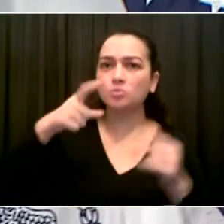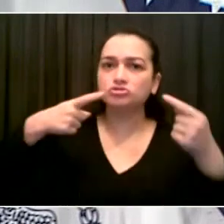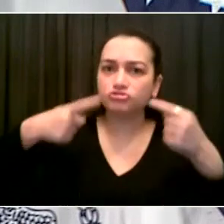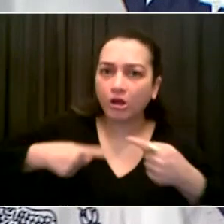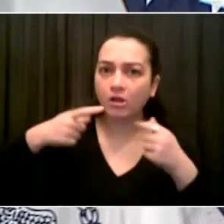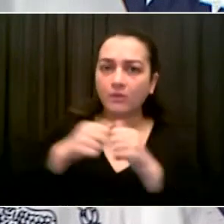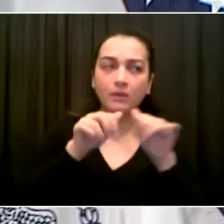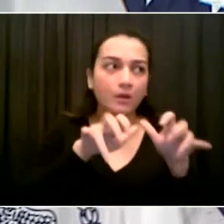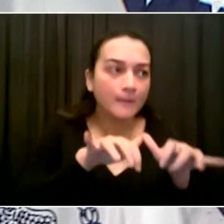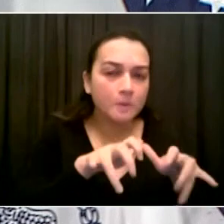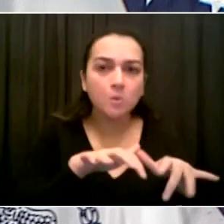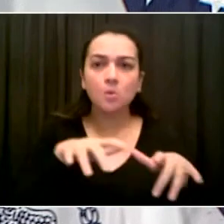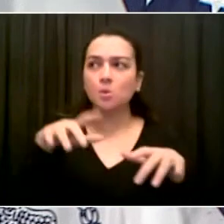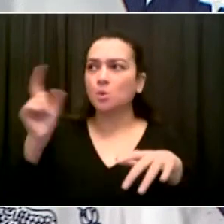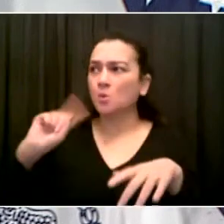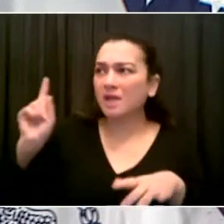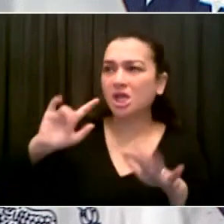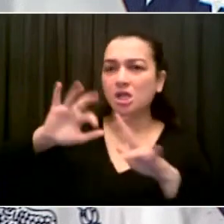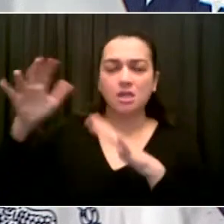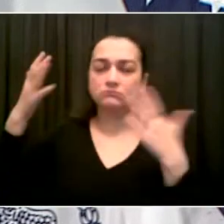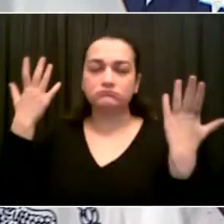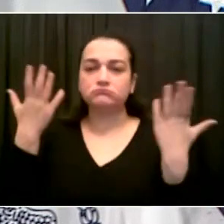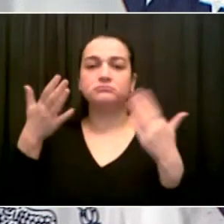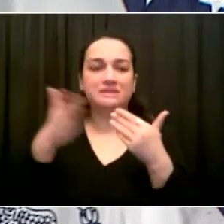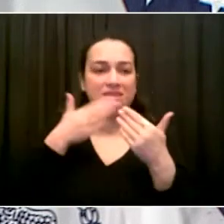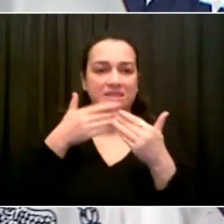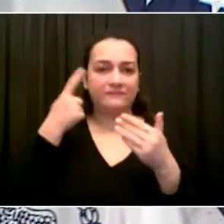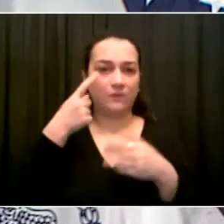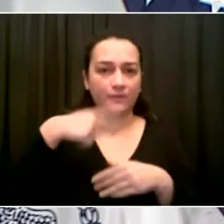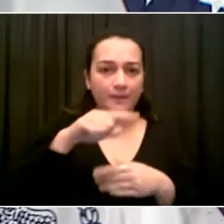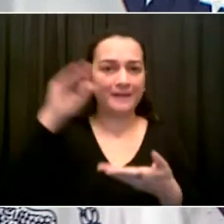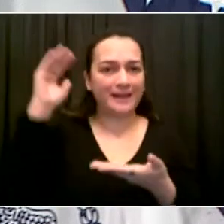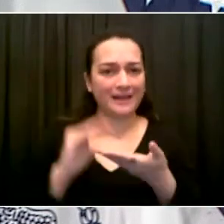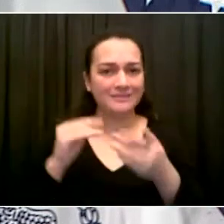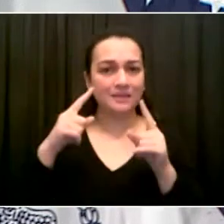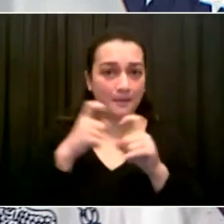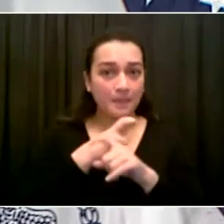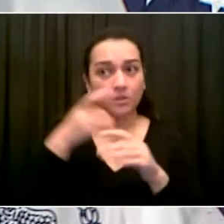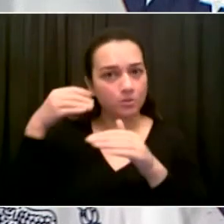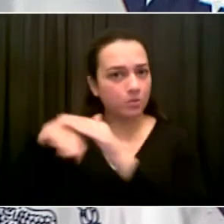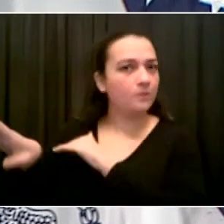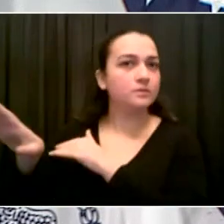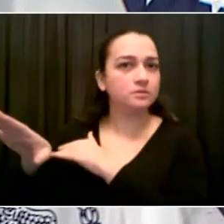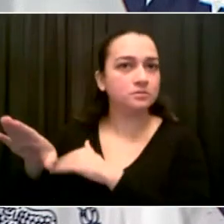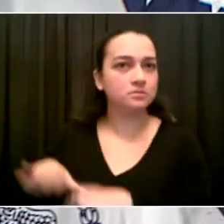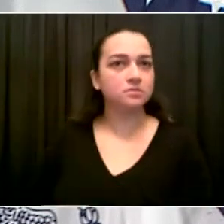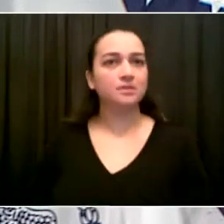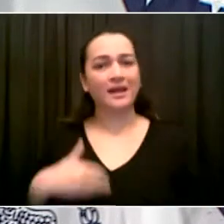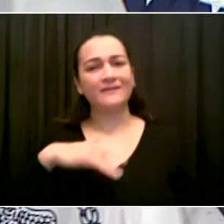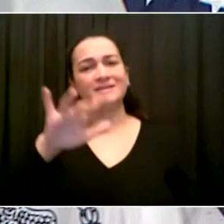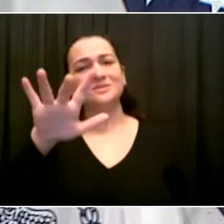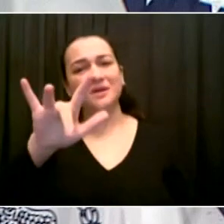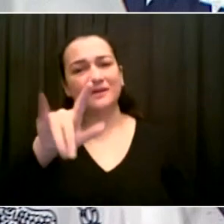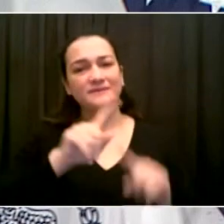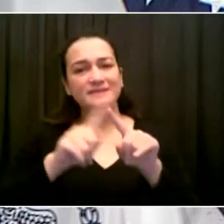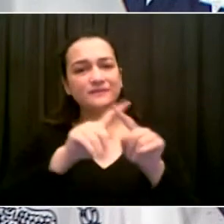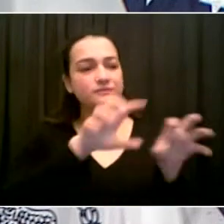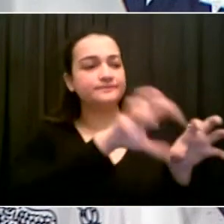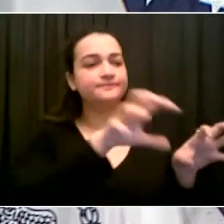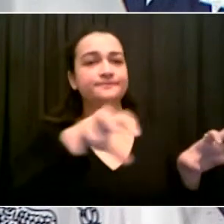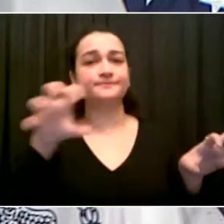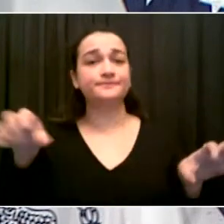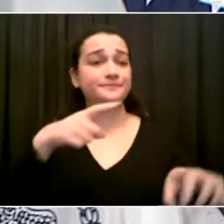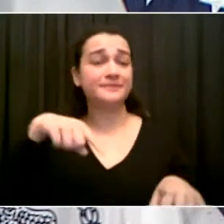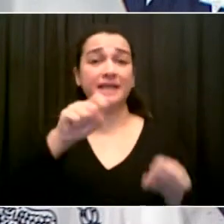But even in places where we're using other approaches, we're reserving appointments for seniors. We're going door to door. We have